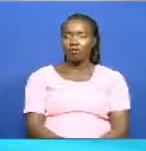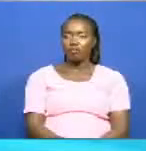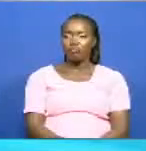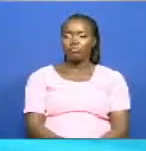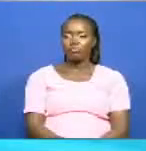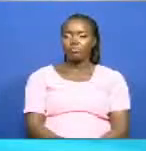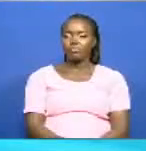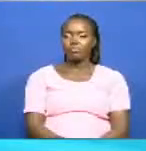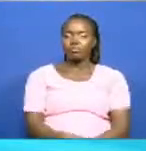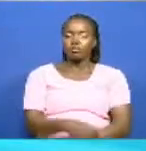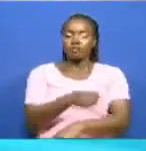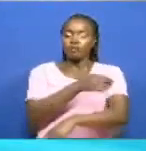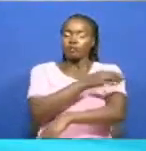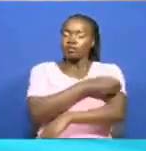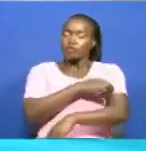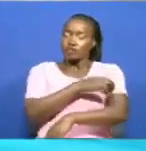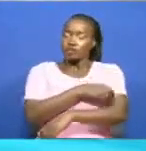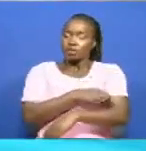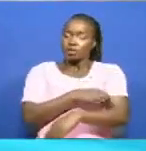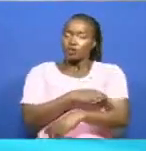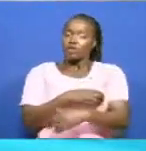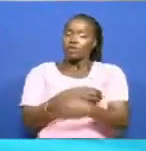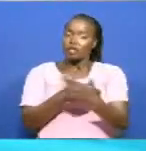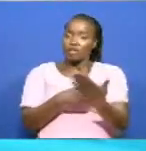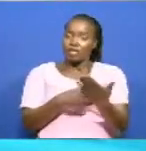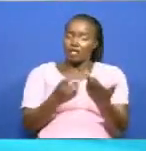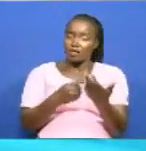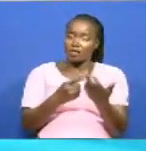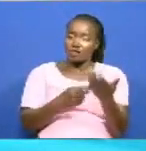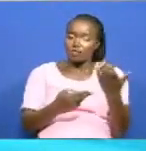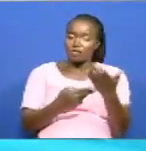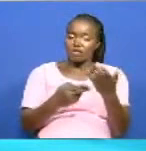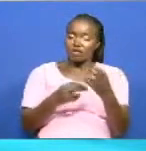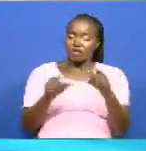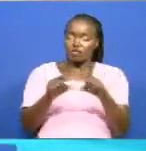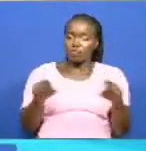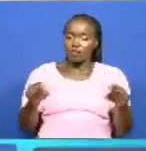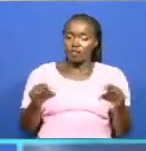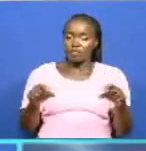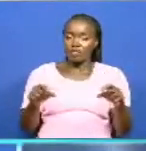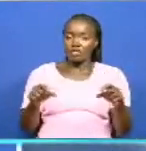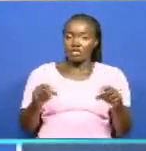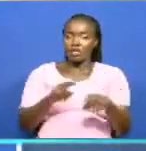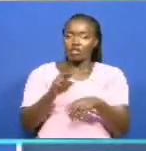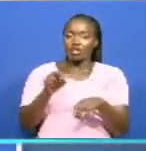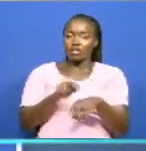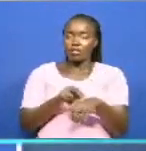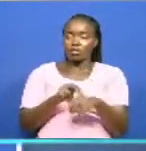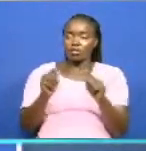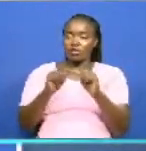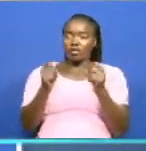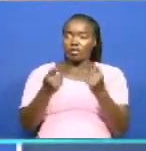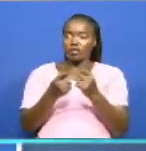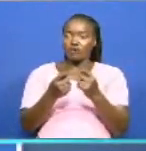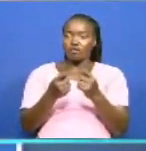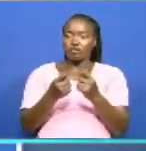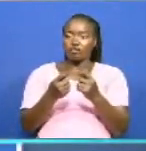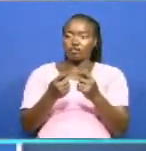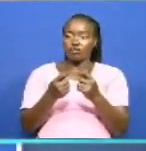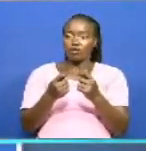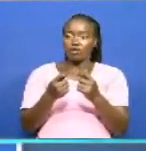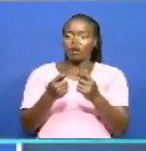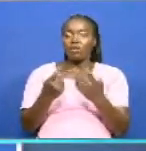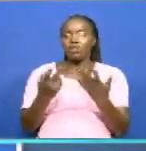Harambee Stars coach Jacob Ghost Mulee has named his technical bench ahead of the national team's two-legged Africa Cup